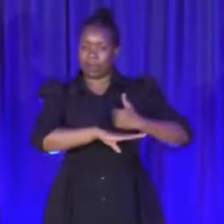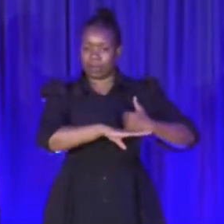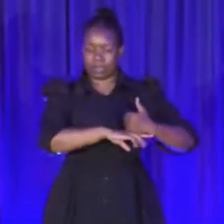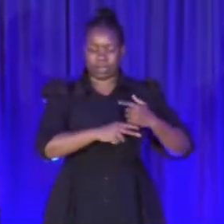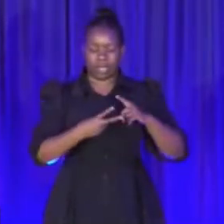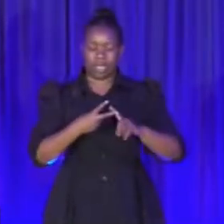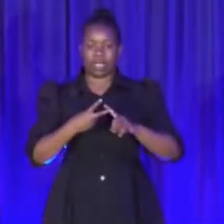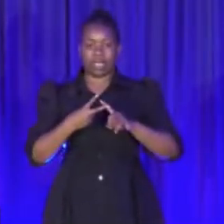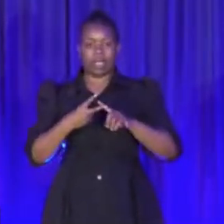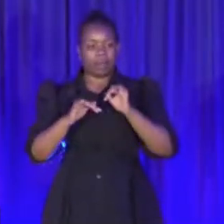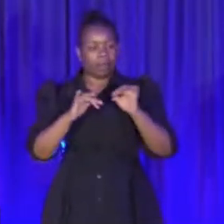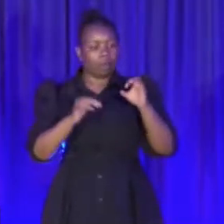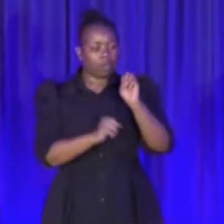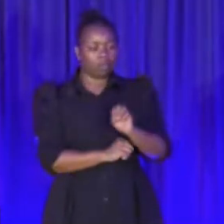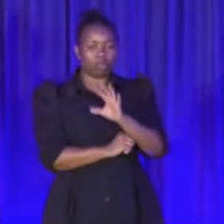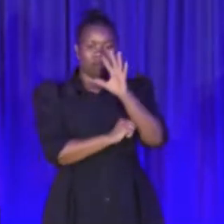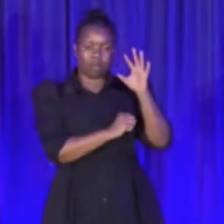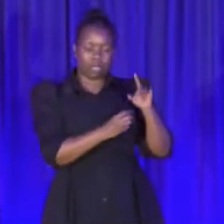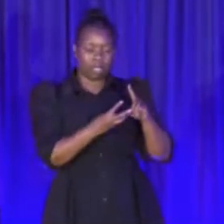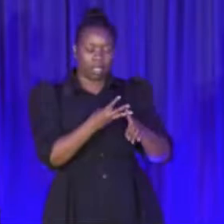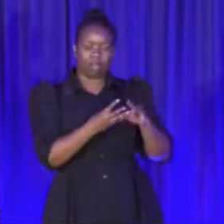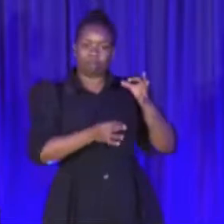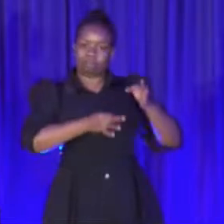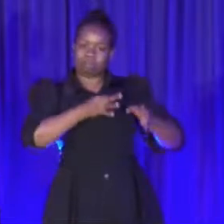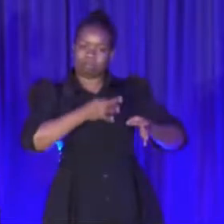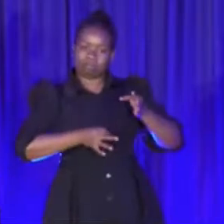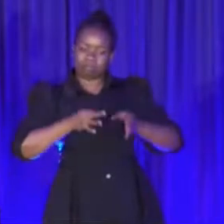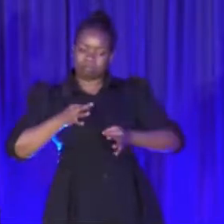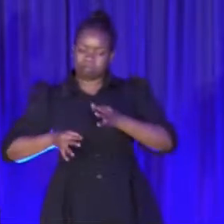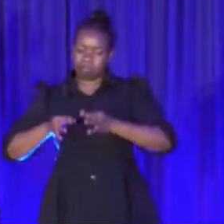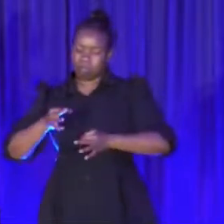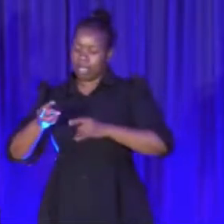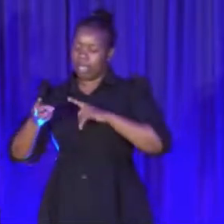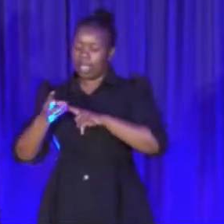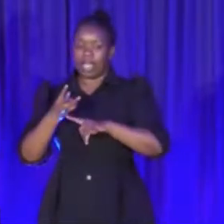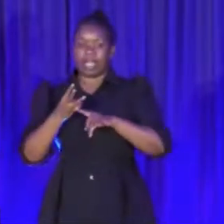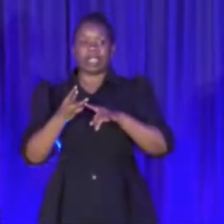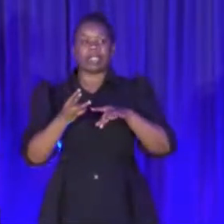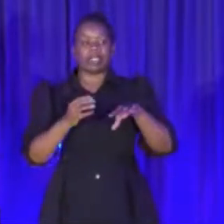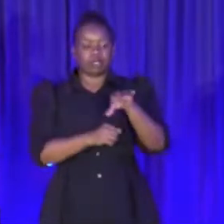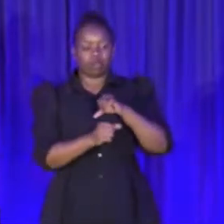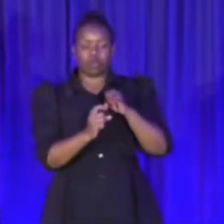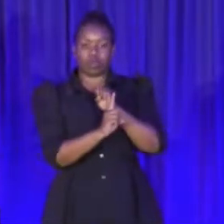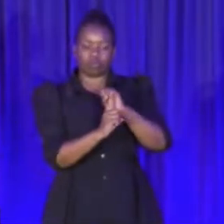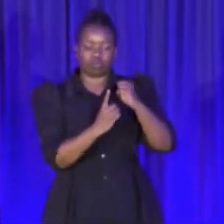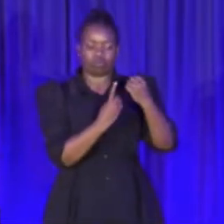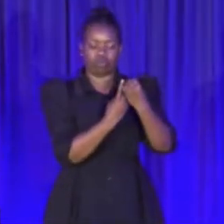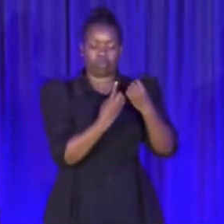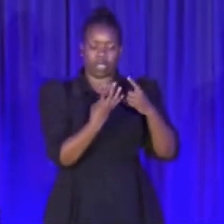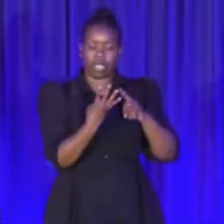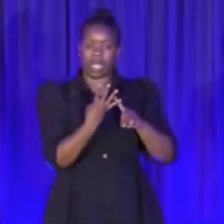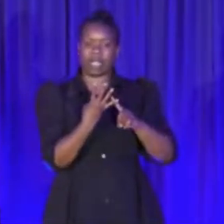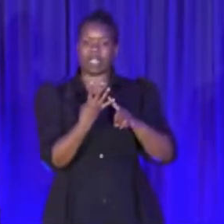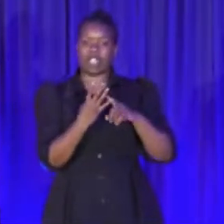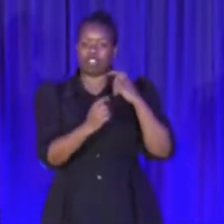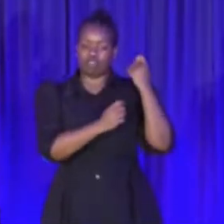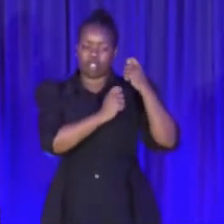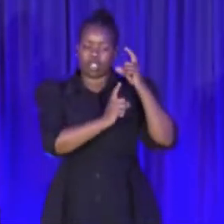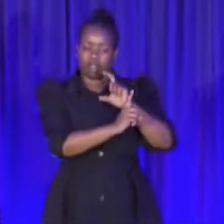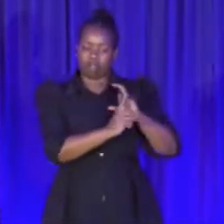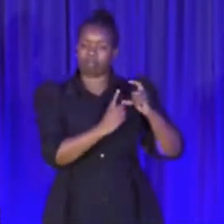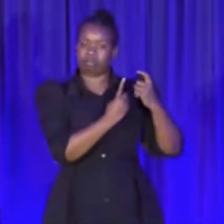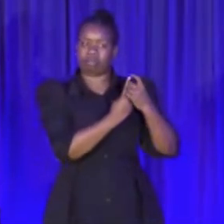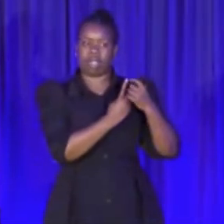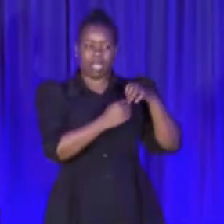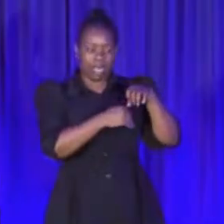Africa, political parties and candidates, civil society, traditional leaders, and the media. We